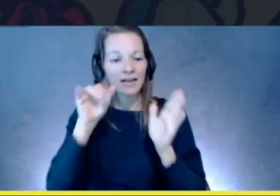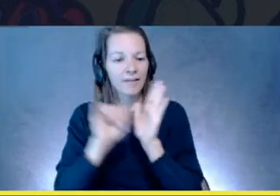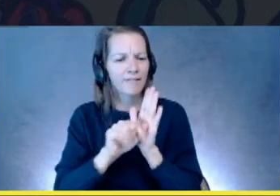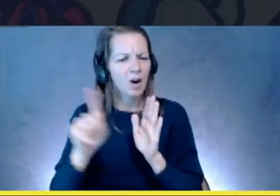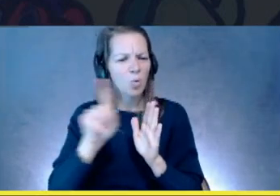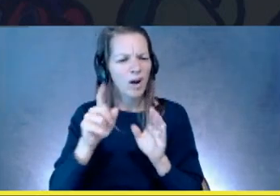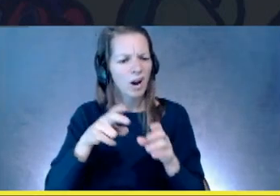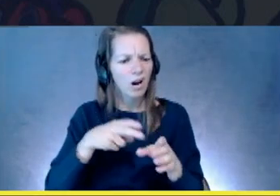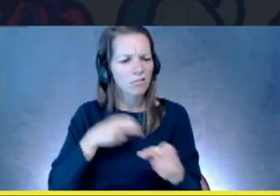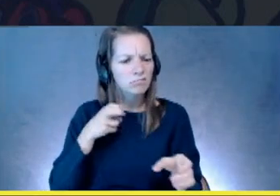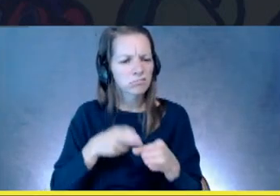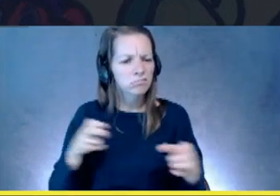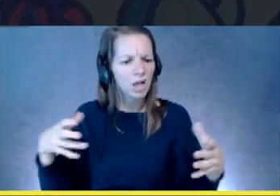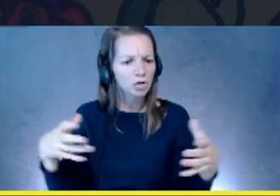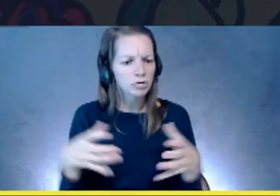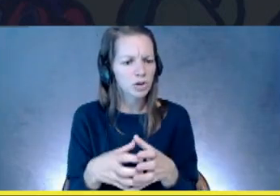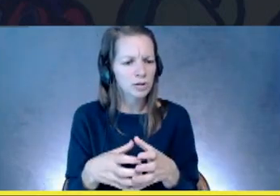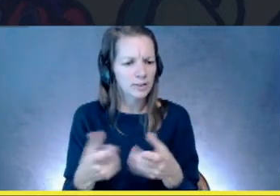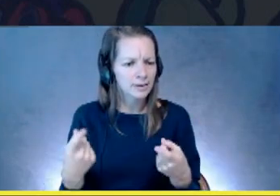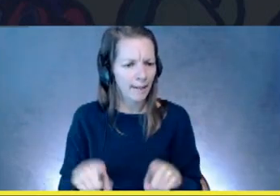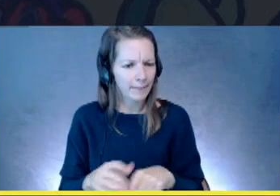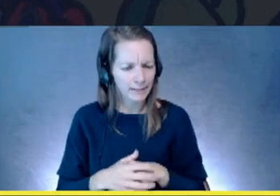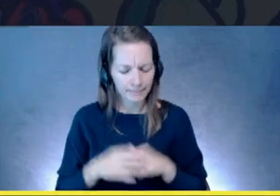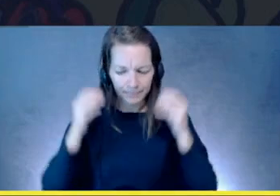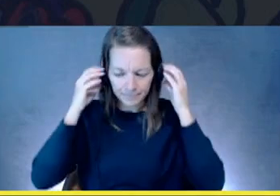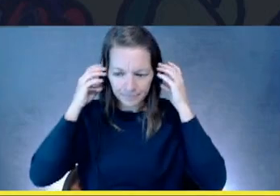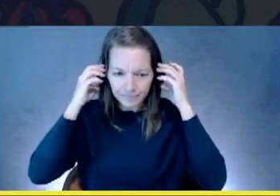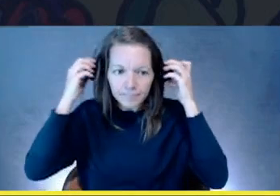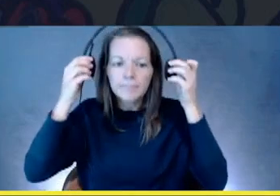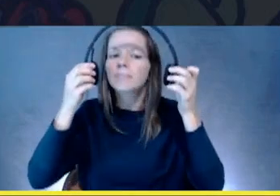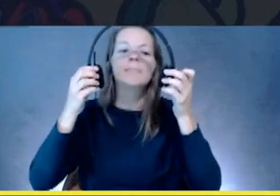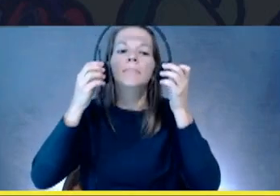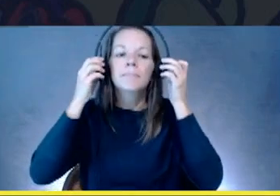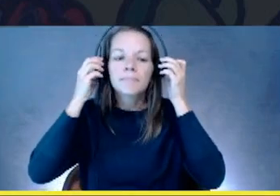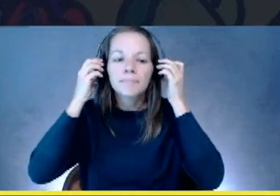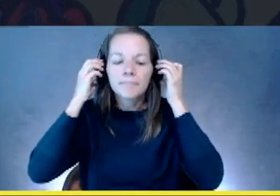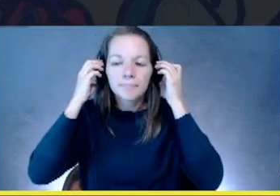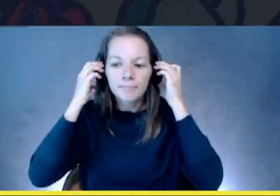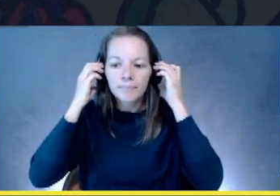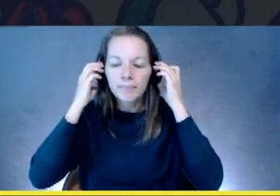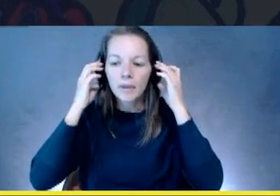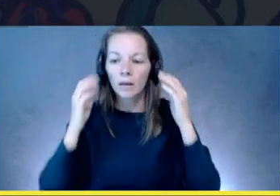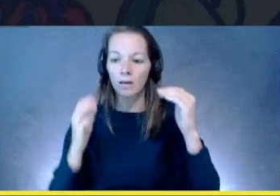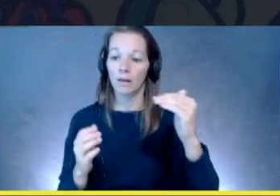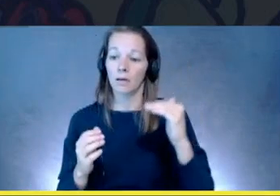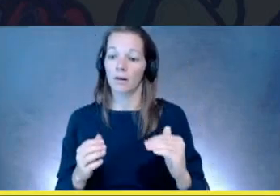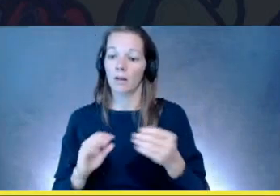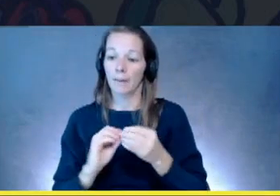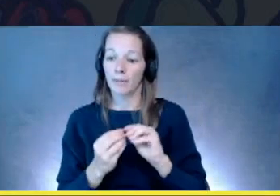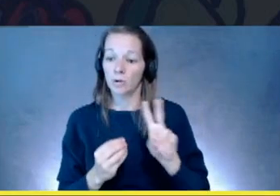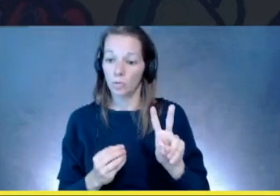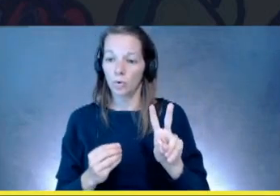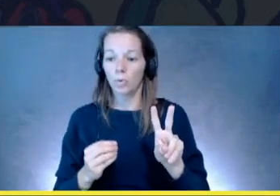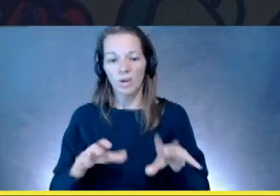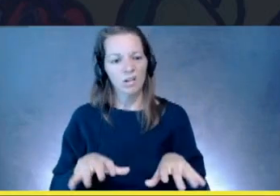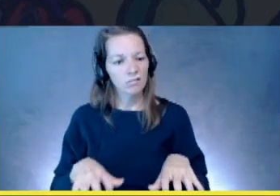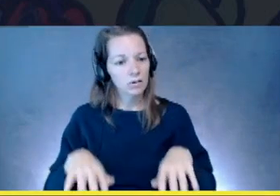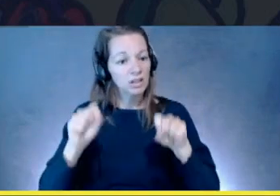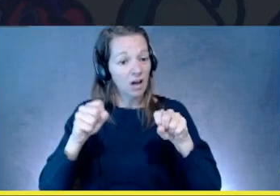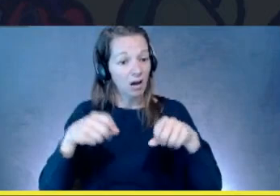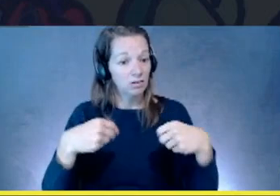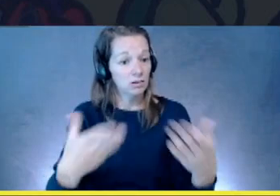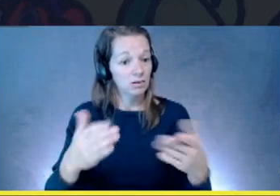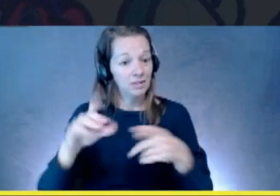happening in that pathway. They need to conduct disability training to make sure that people are aware